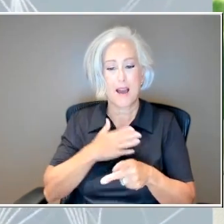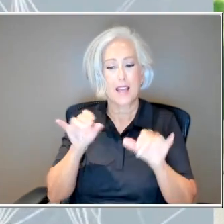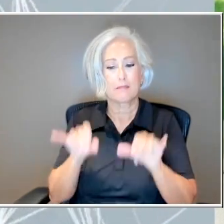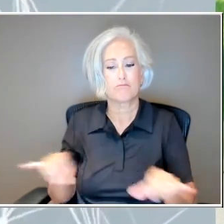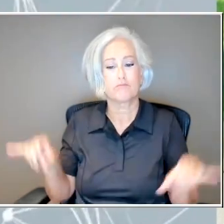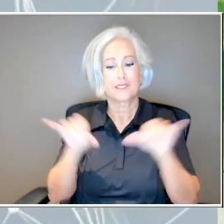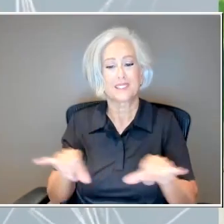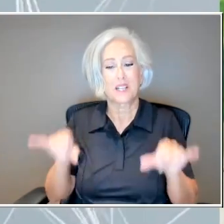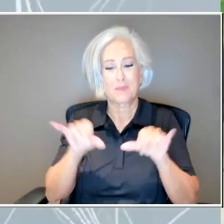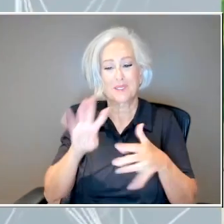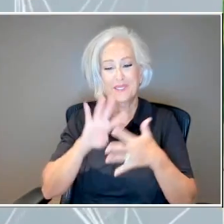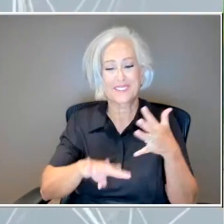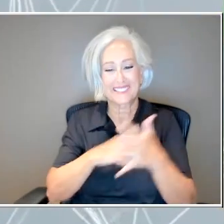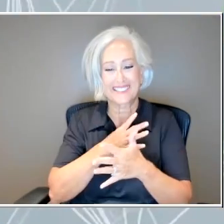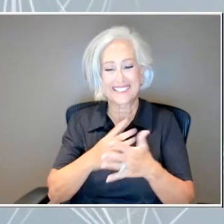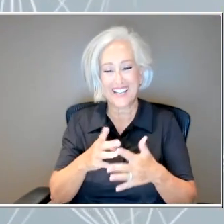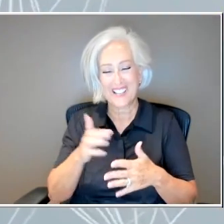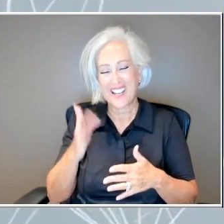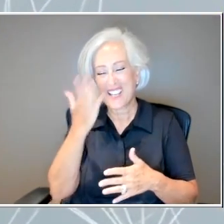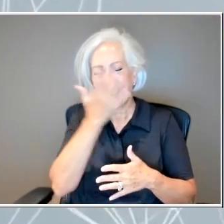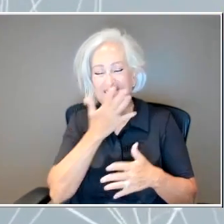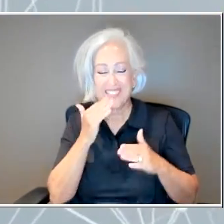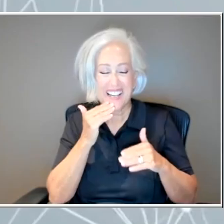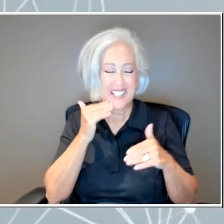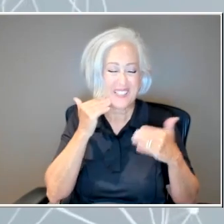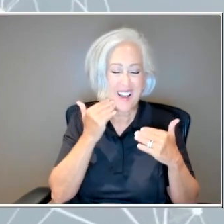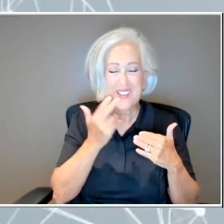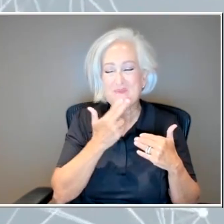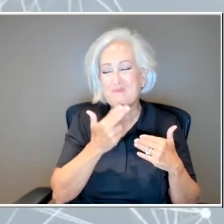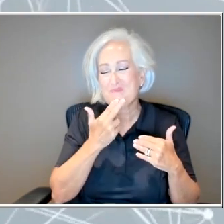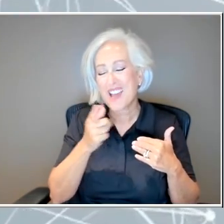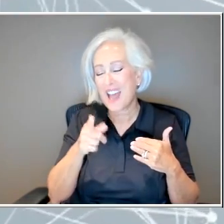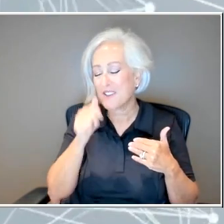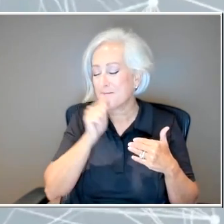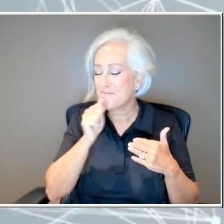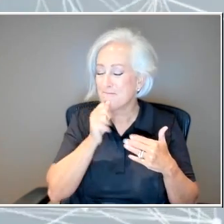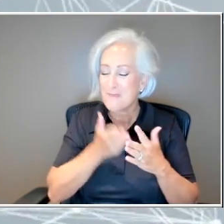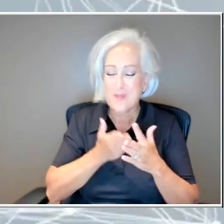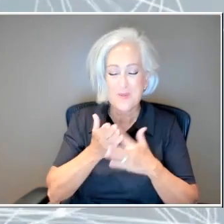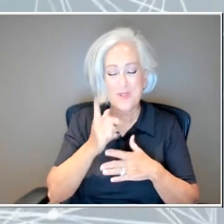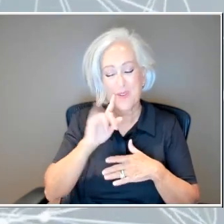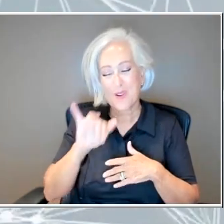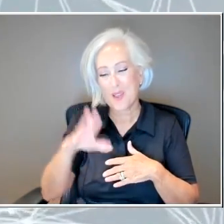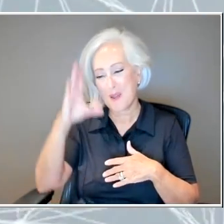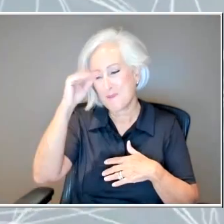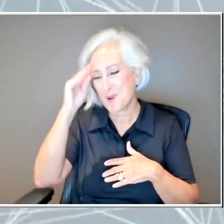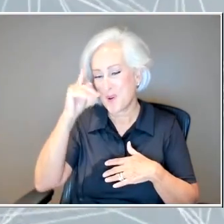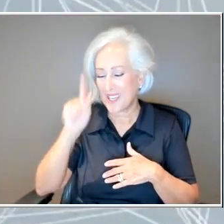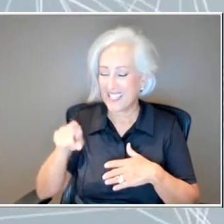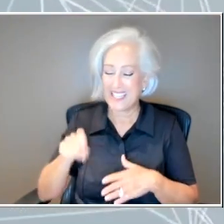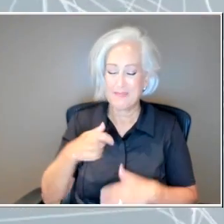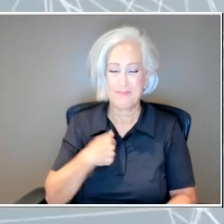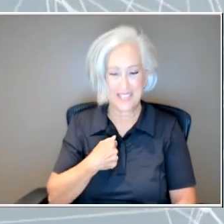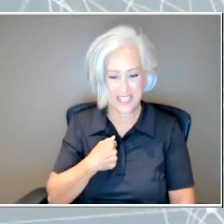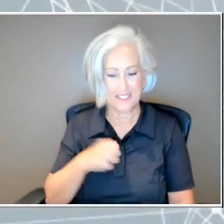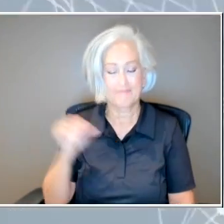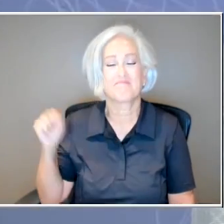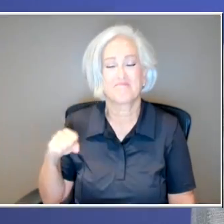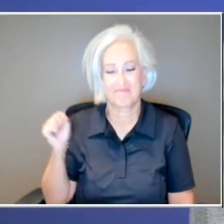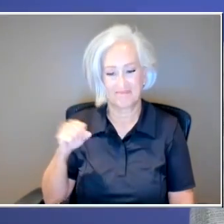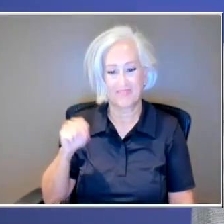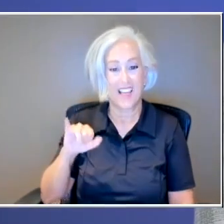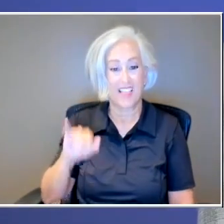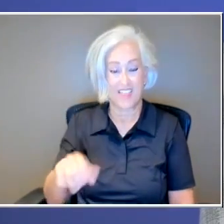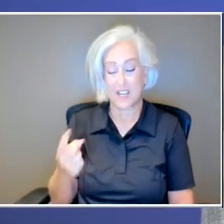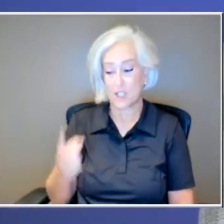smiling faces, these pictures, it's like what you said, I have to keep going for this little guy. He needs me. Yes. Yes. And that's one of the main